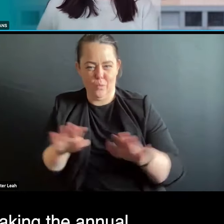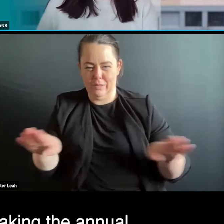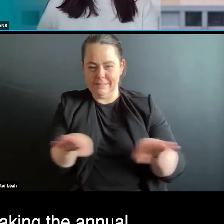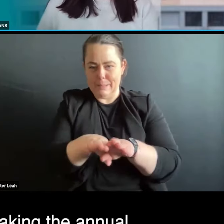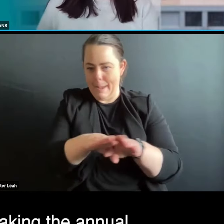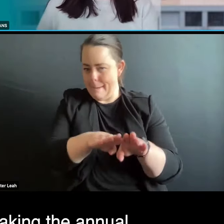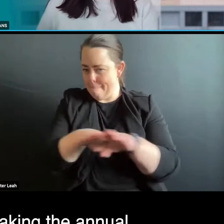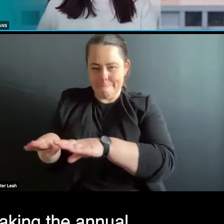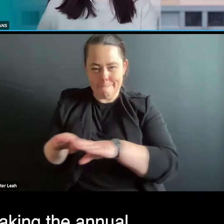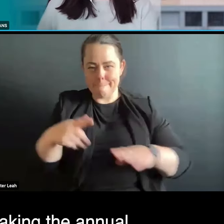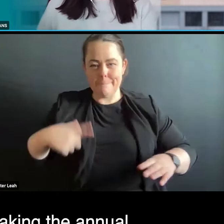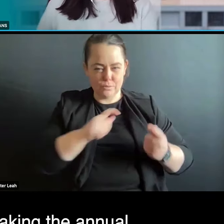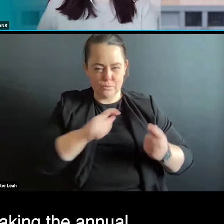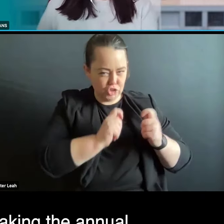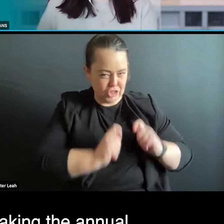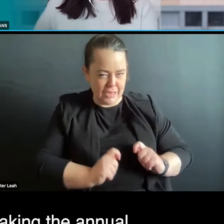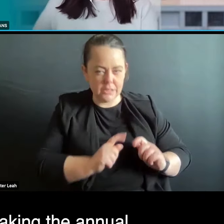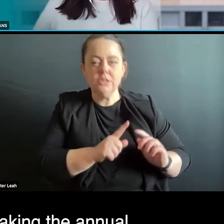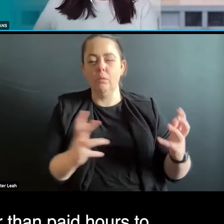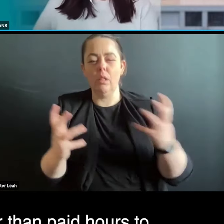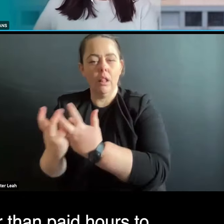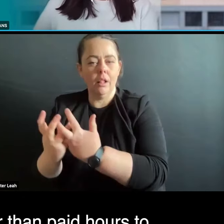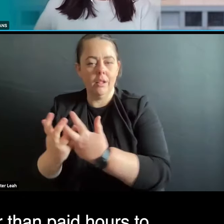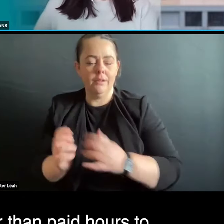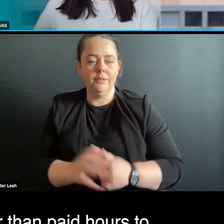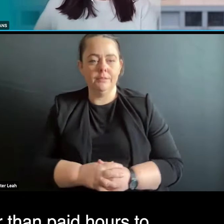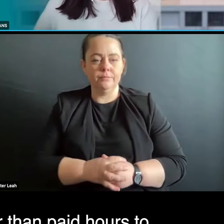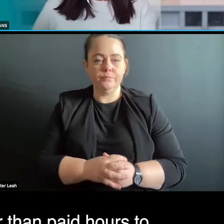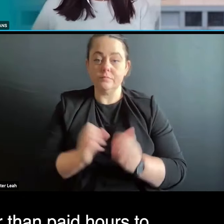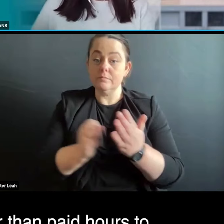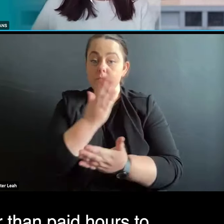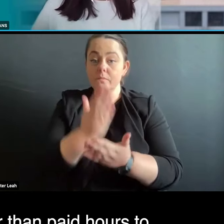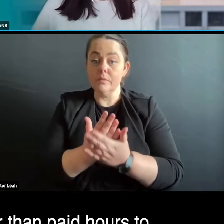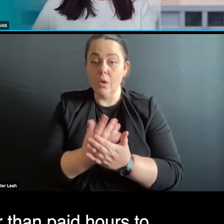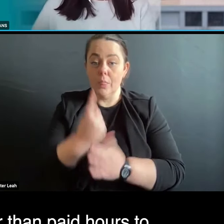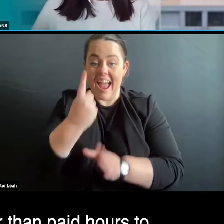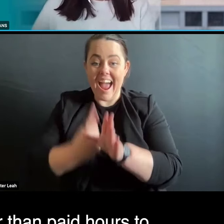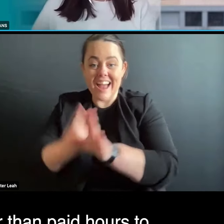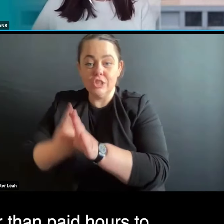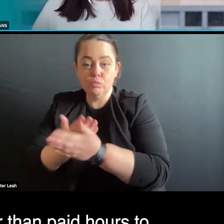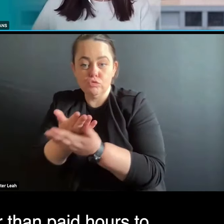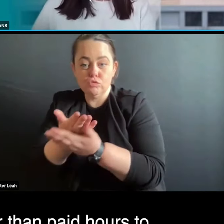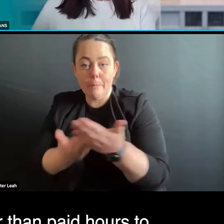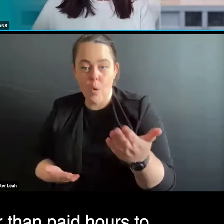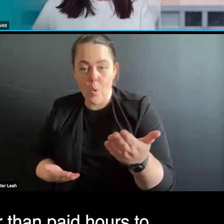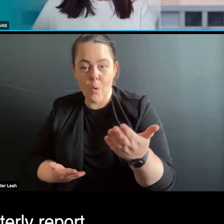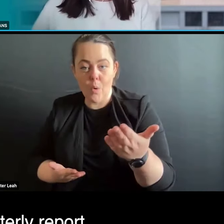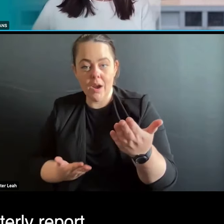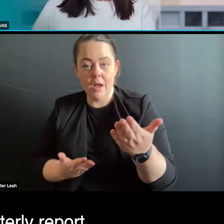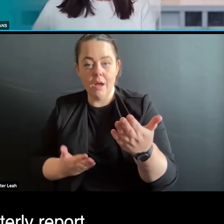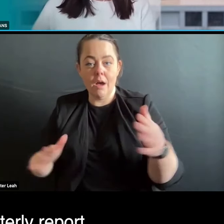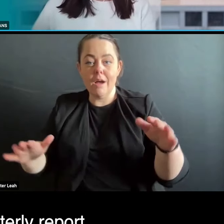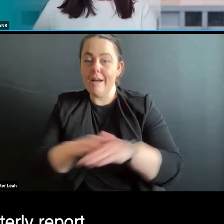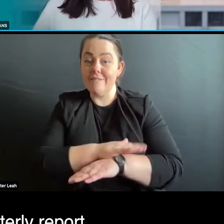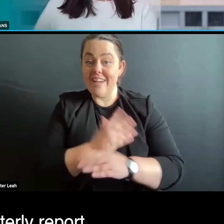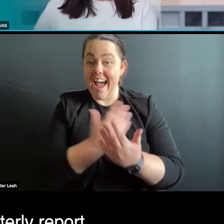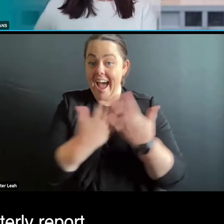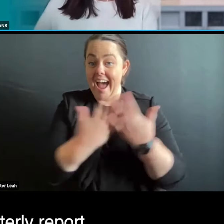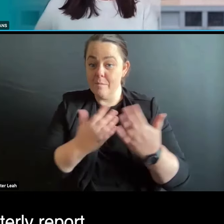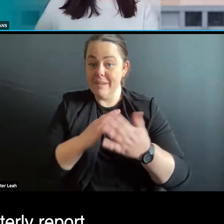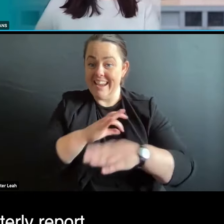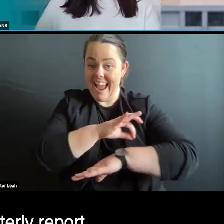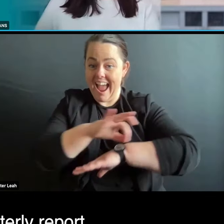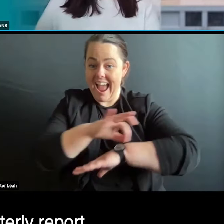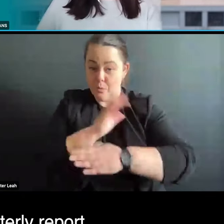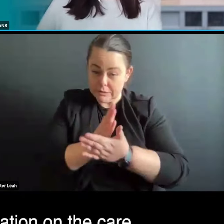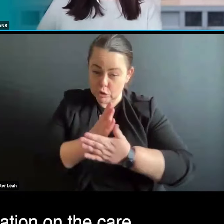will be about making the annual report capture hours worked rather than paid hours to be consistent with the quarterly